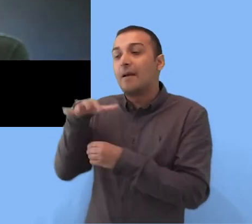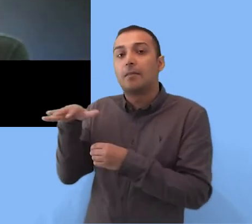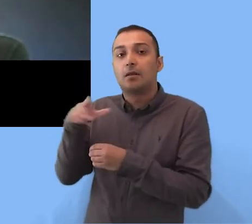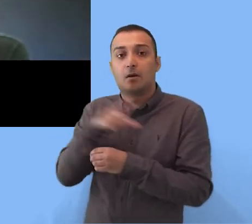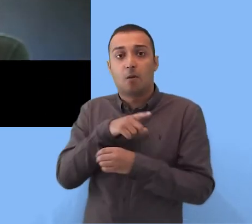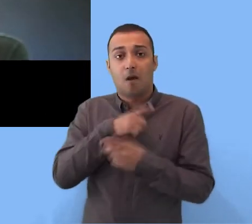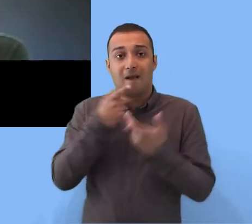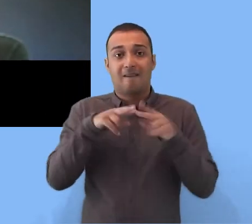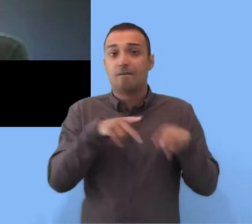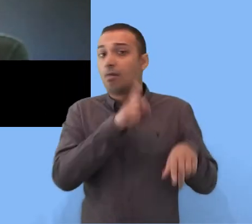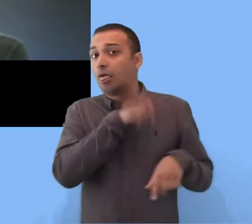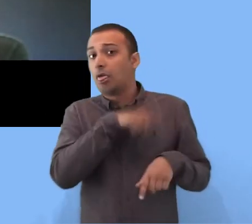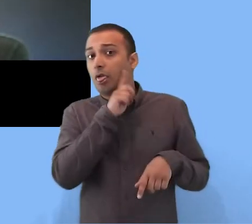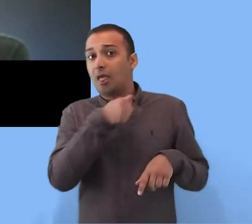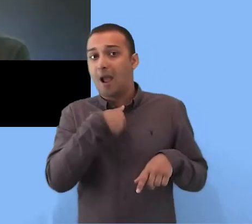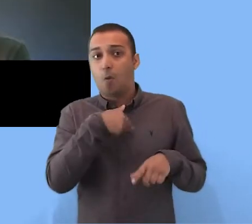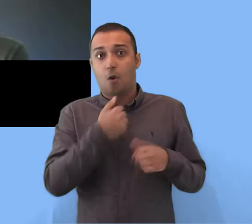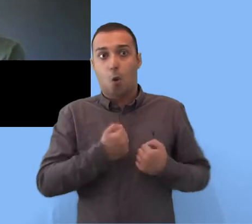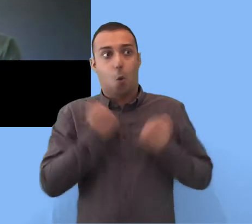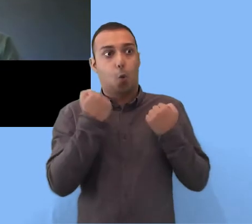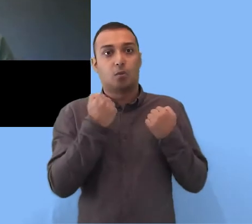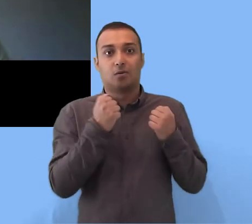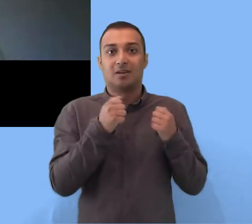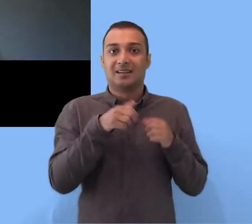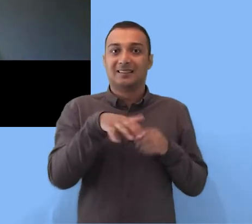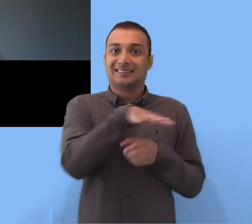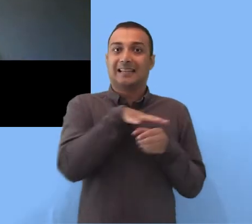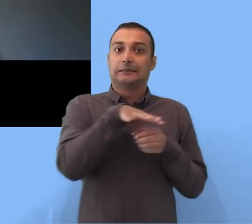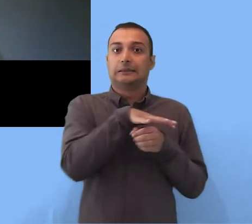on our wider community?